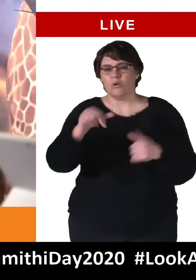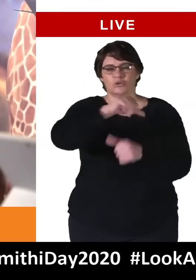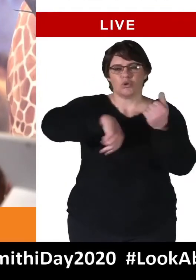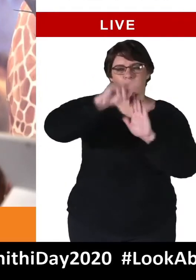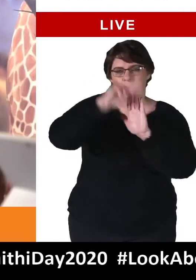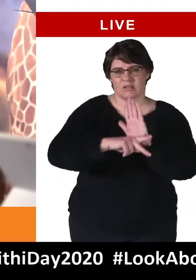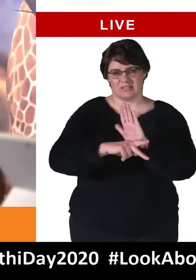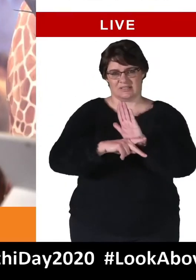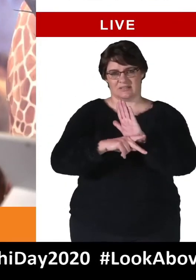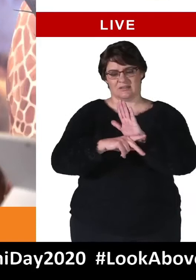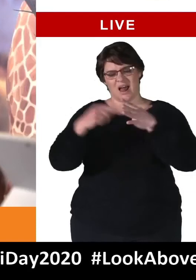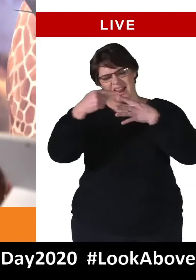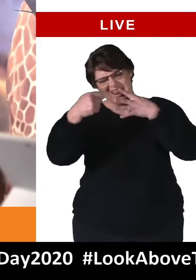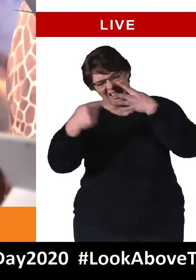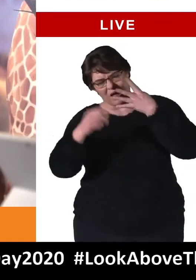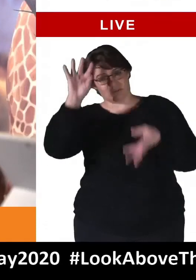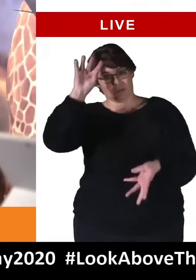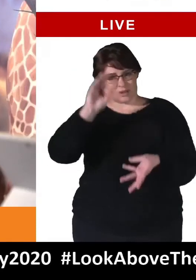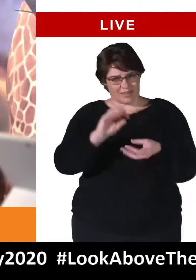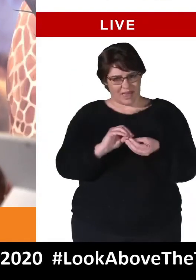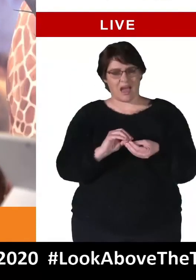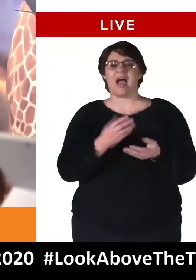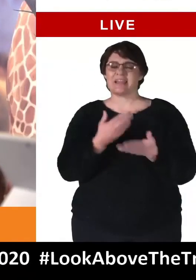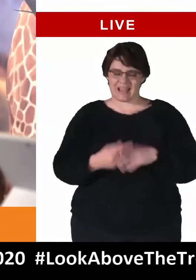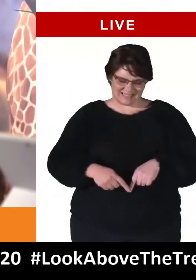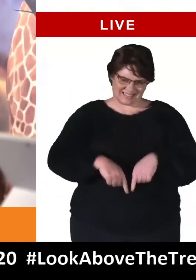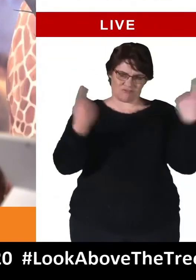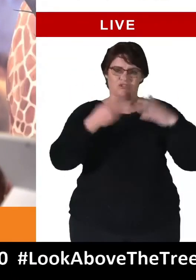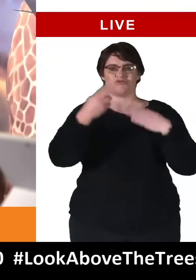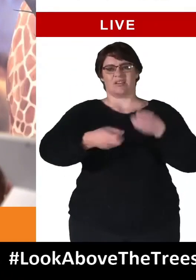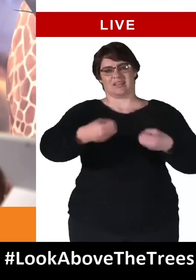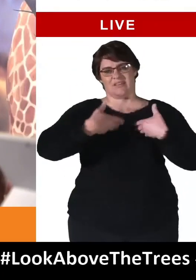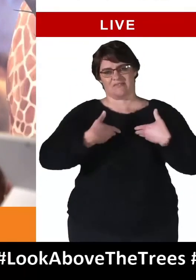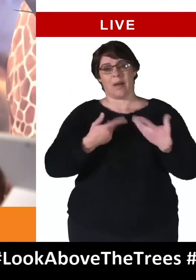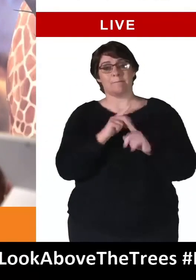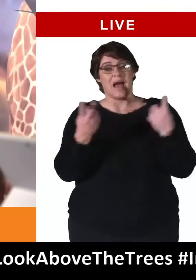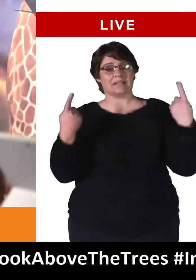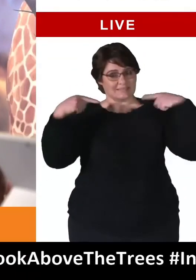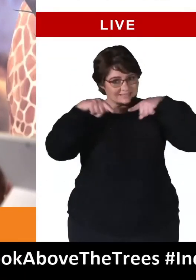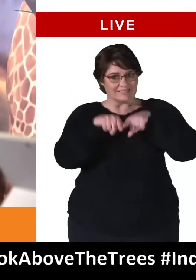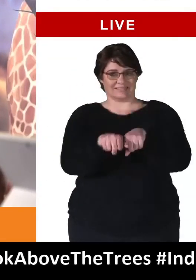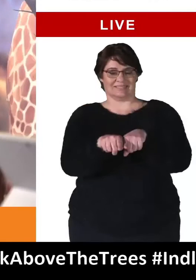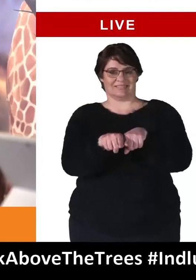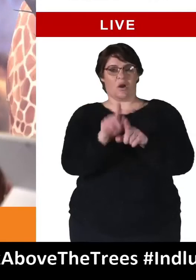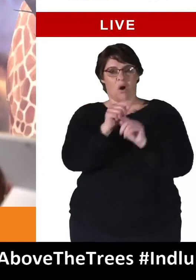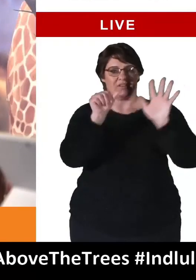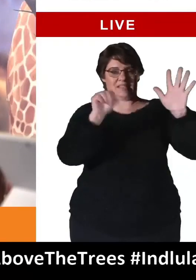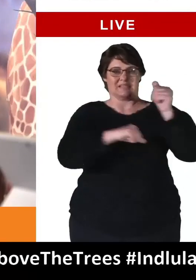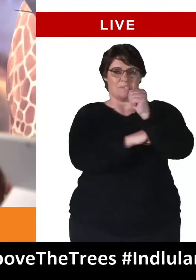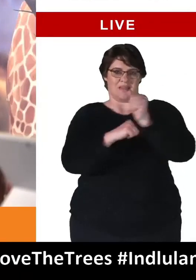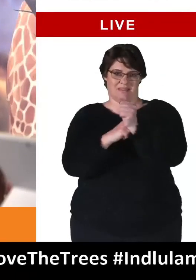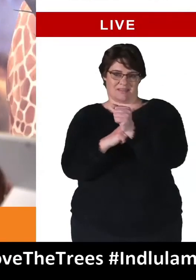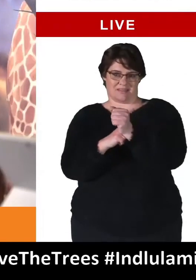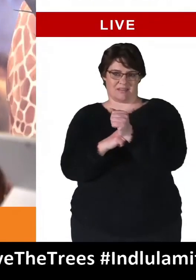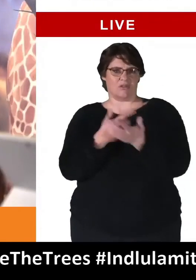policies, all those together can yield a different results, but it is the simultaneity of these 6 pillars.